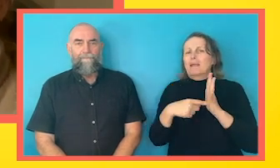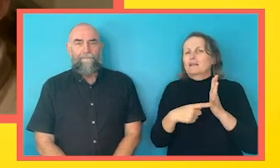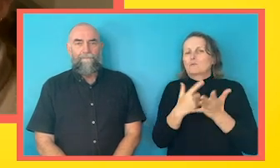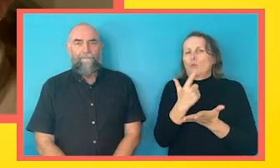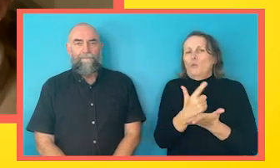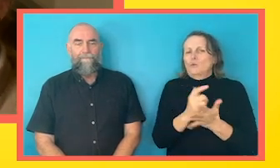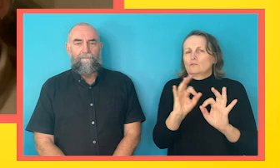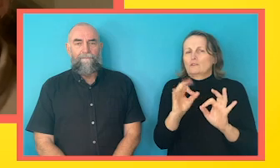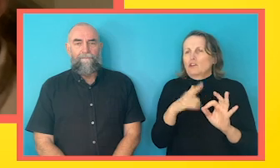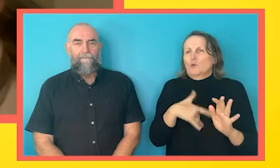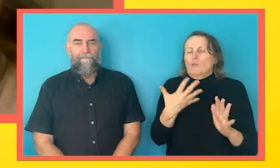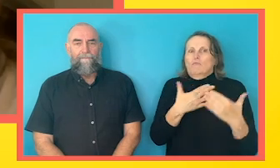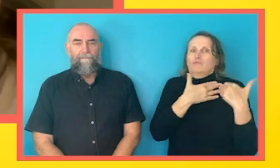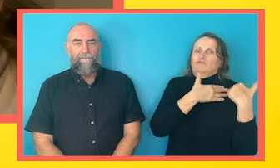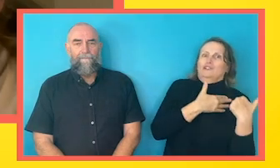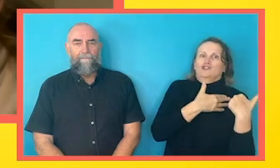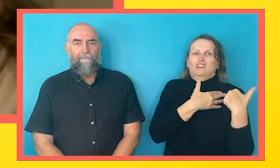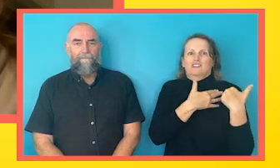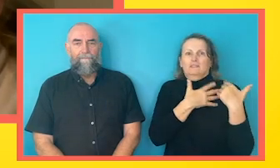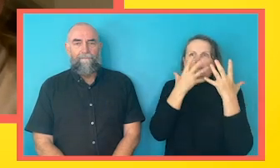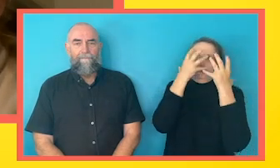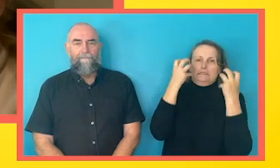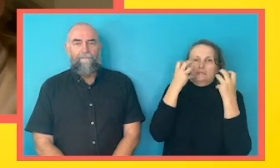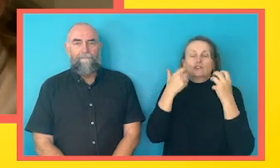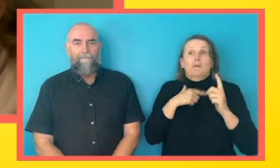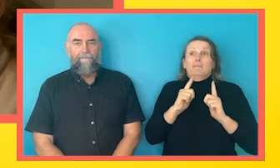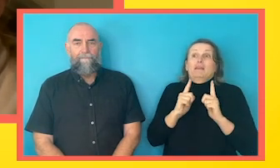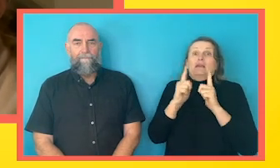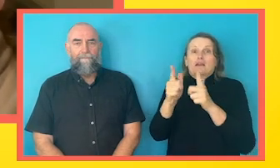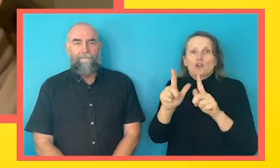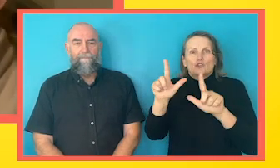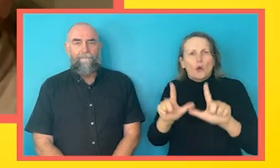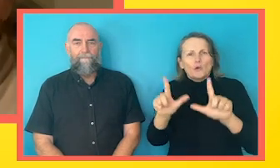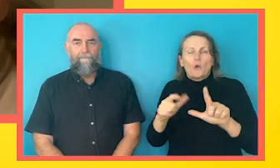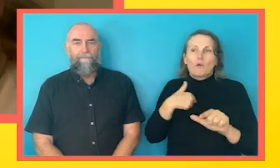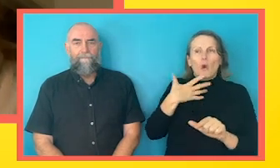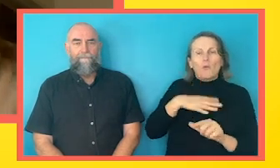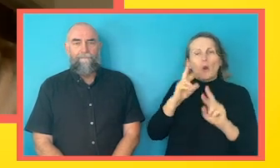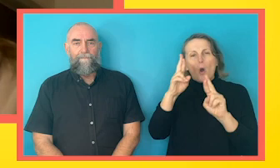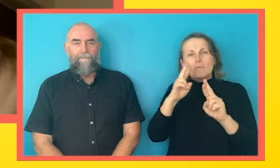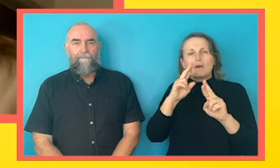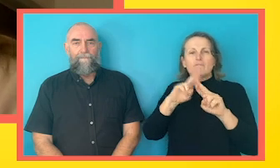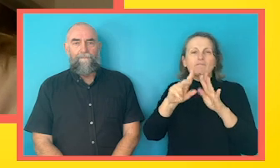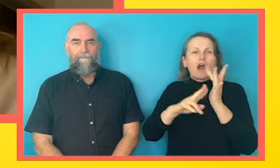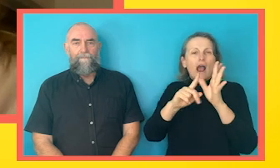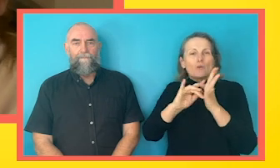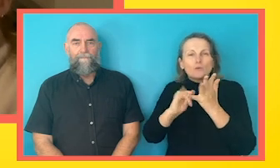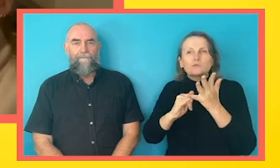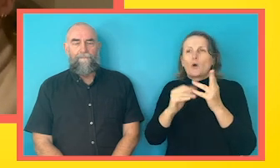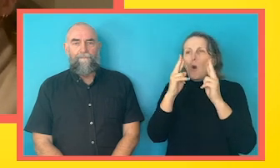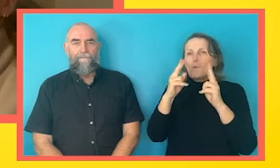because that's a lot of pressure. And I just went there wanting to, make finals and do